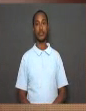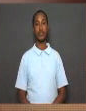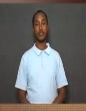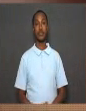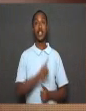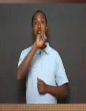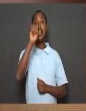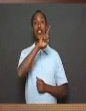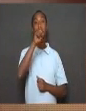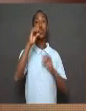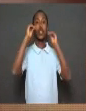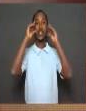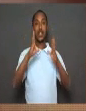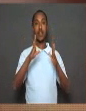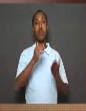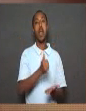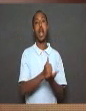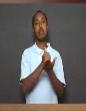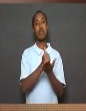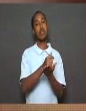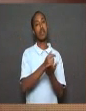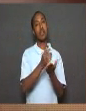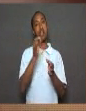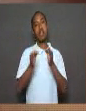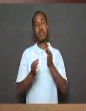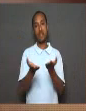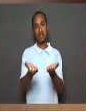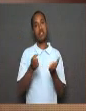Ask your teacher for help if you need to.